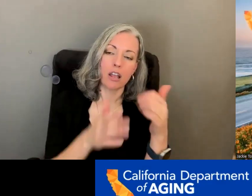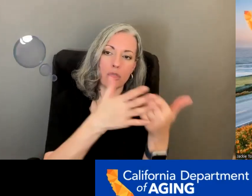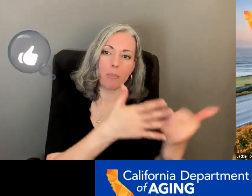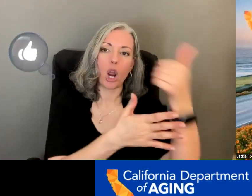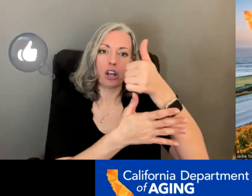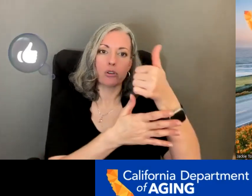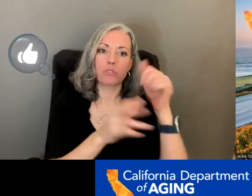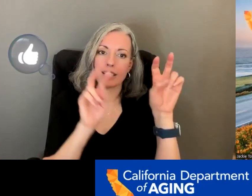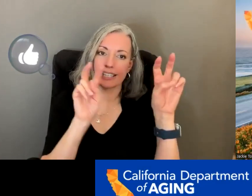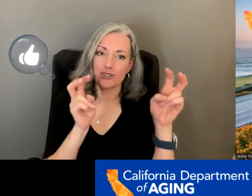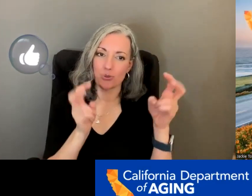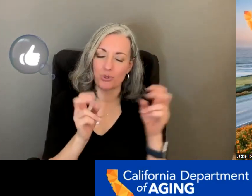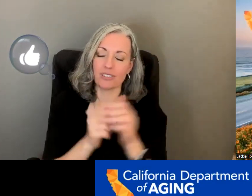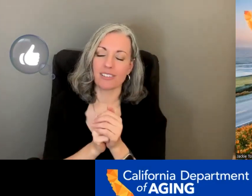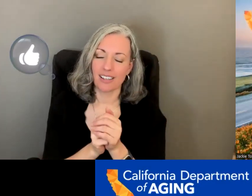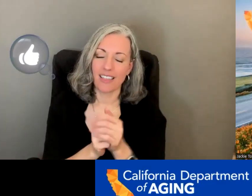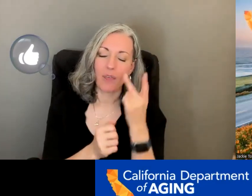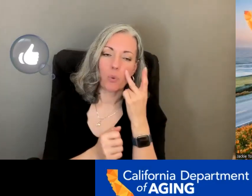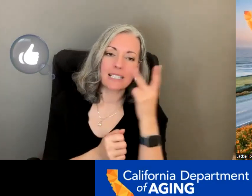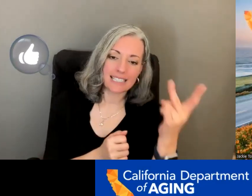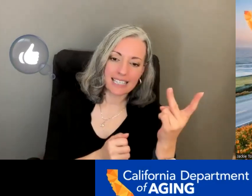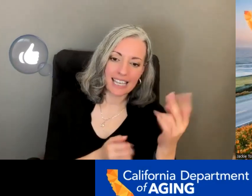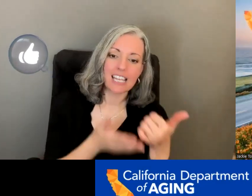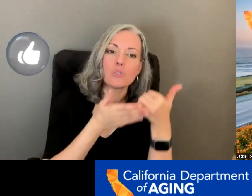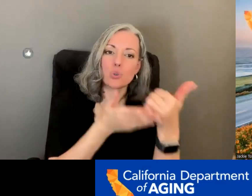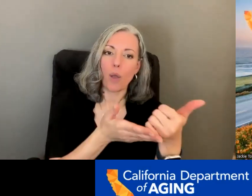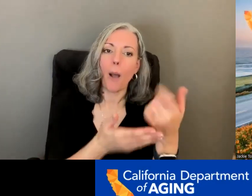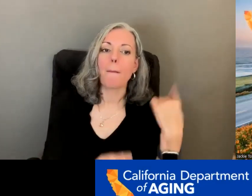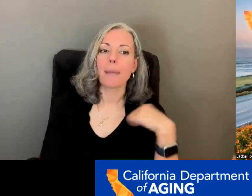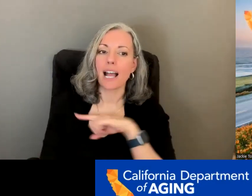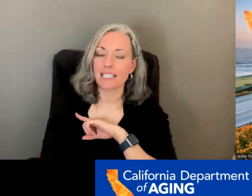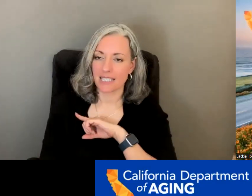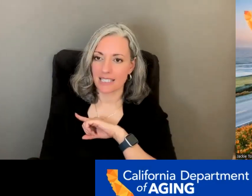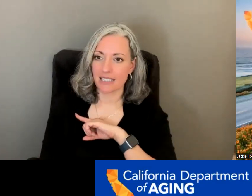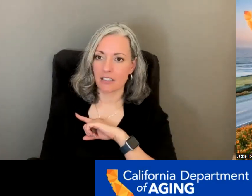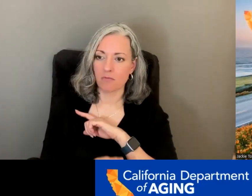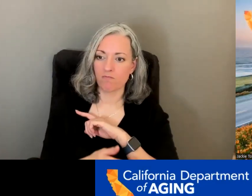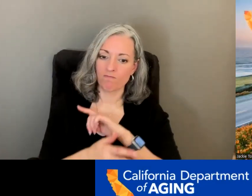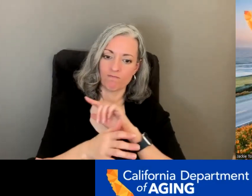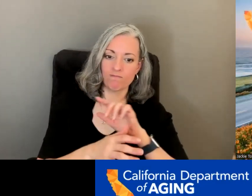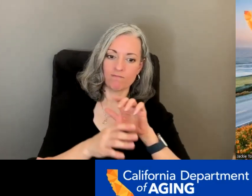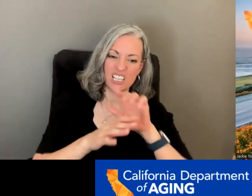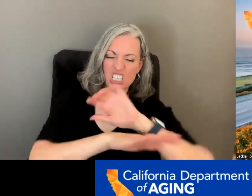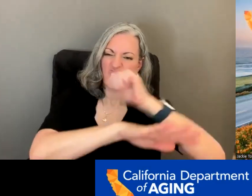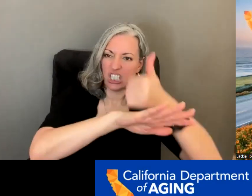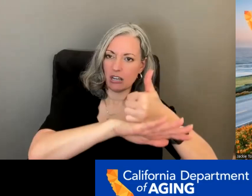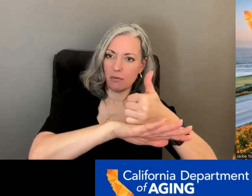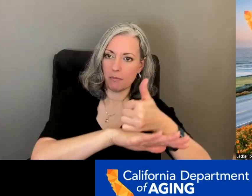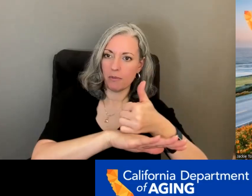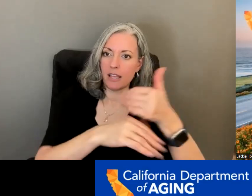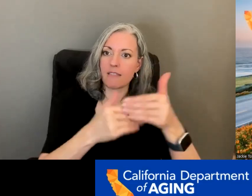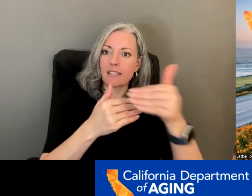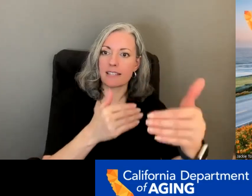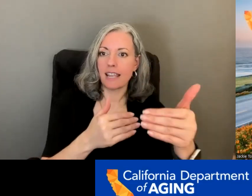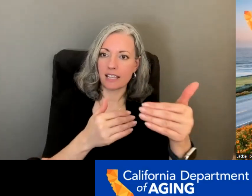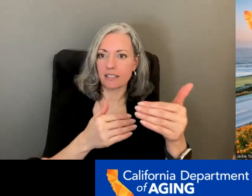priorities and issues that we're seeing to help us shape the next iteration of the MPA